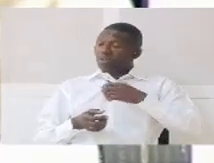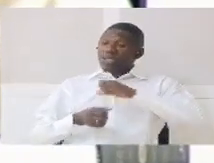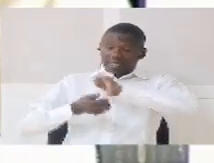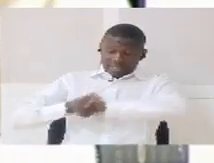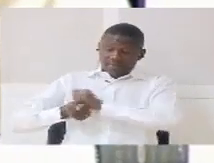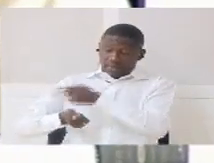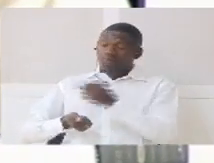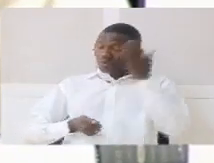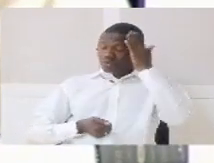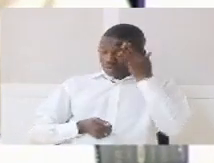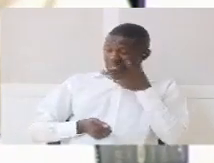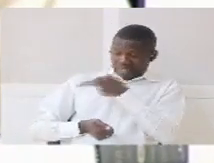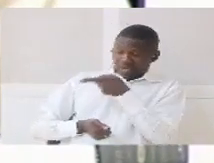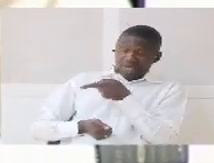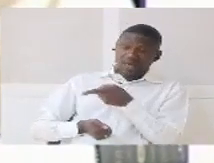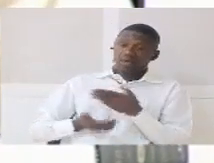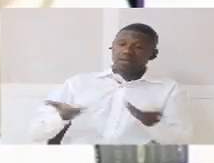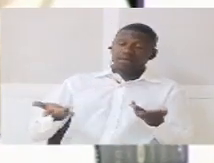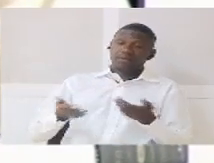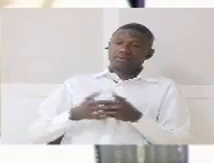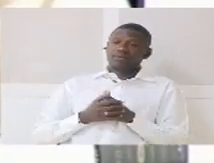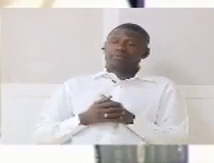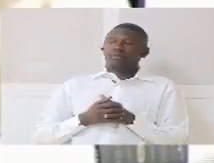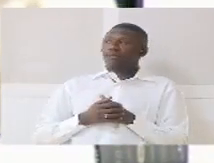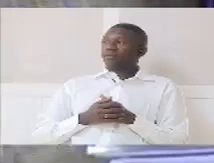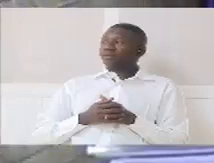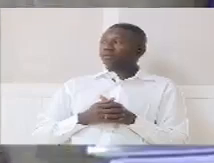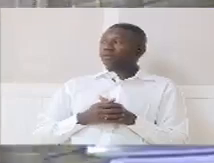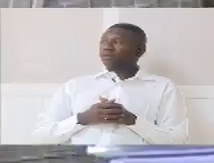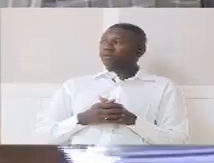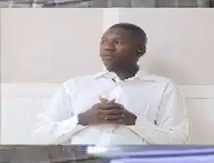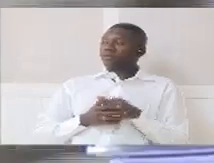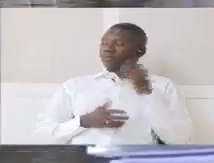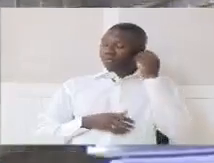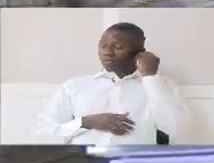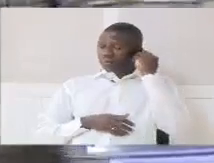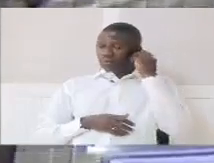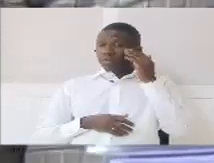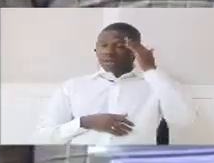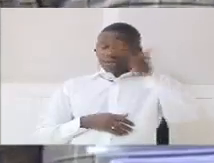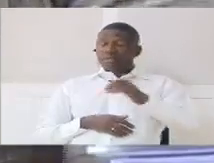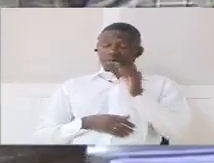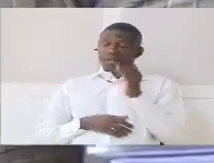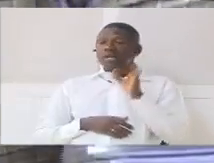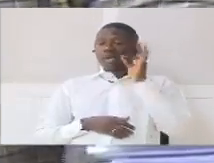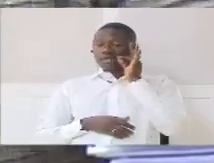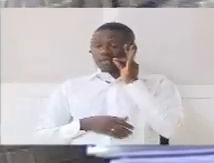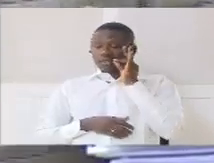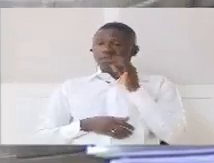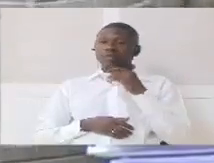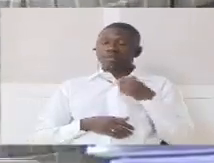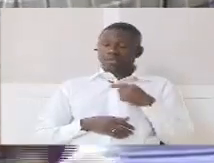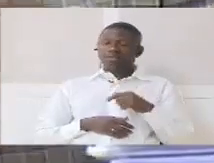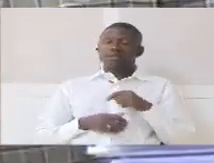are lying, because we are keeping them, we are the custodians. Thank you very much for that answer. That is precisely the point I was driving